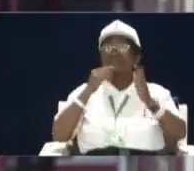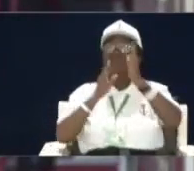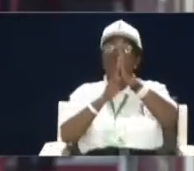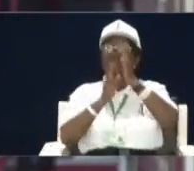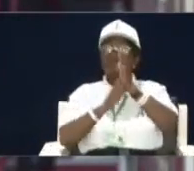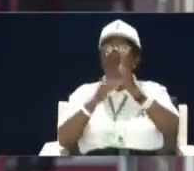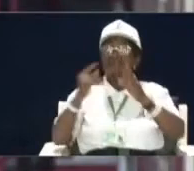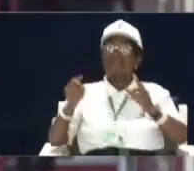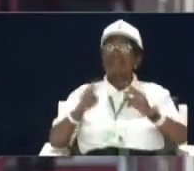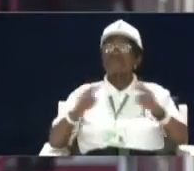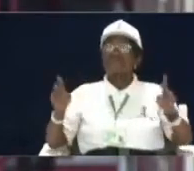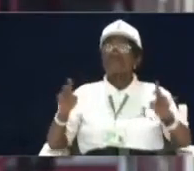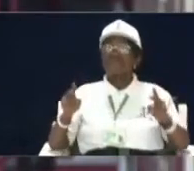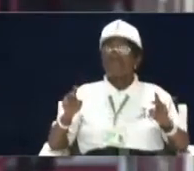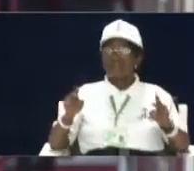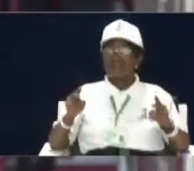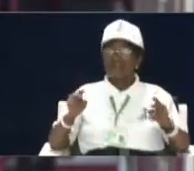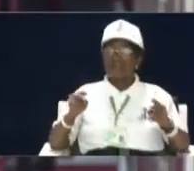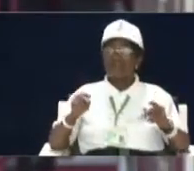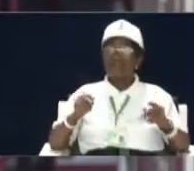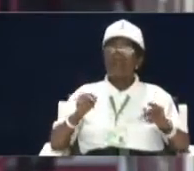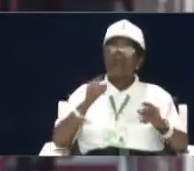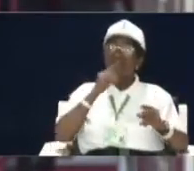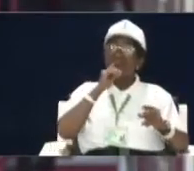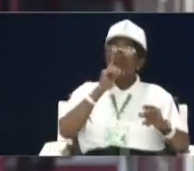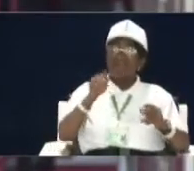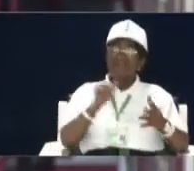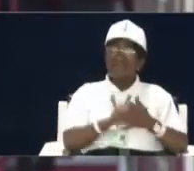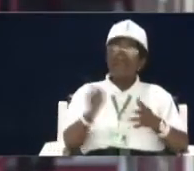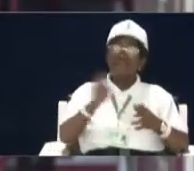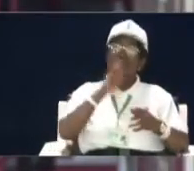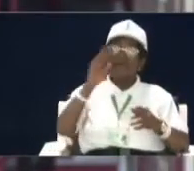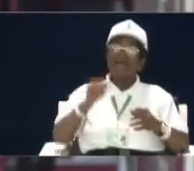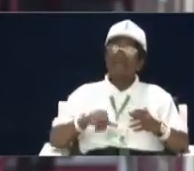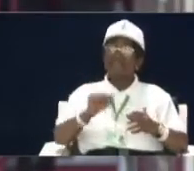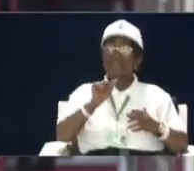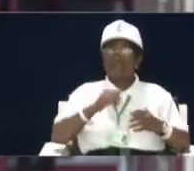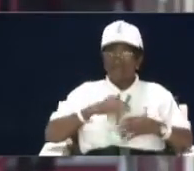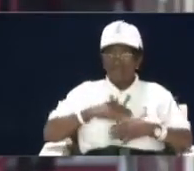The very fact that you are still breathing requires praise.